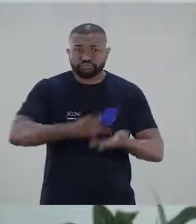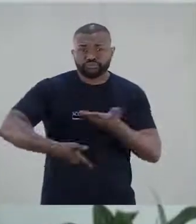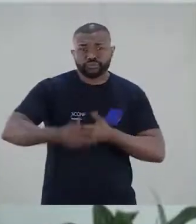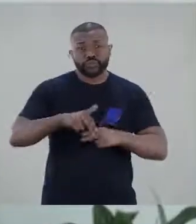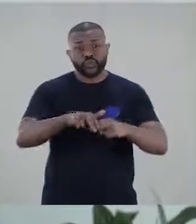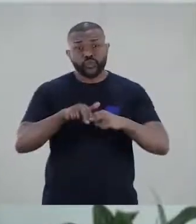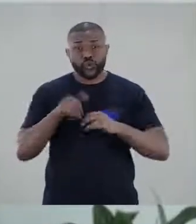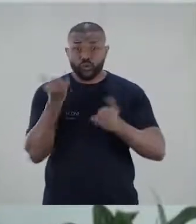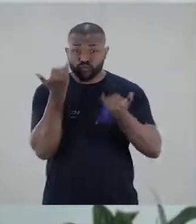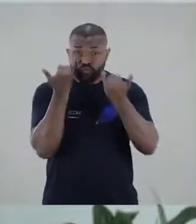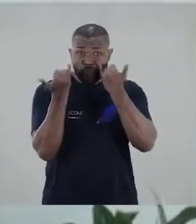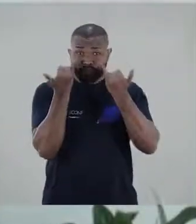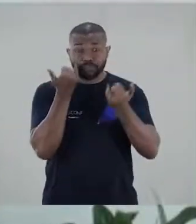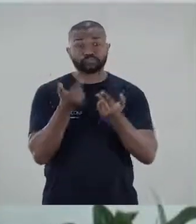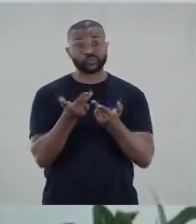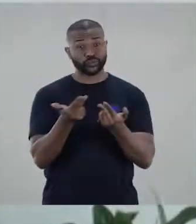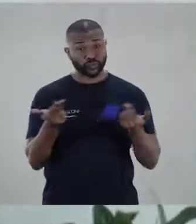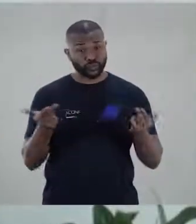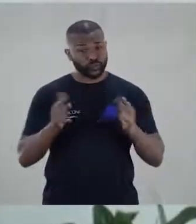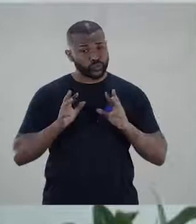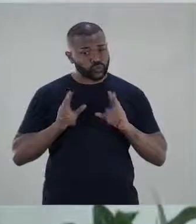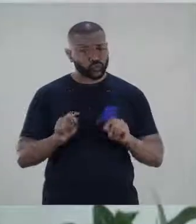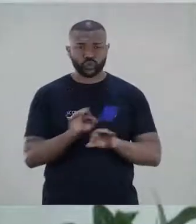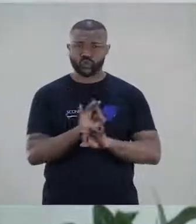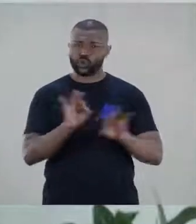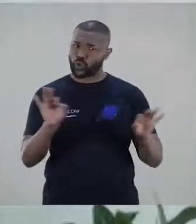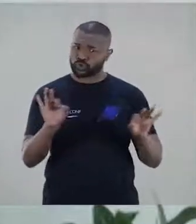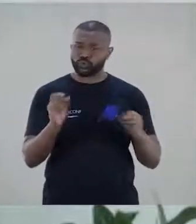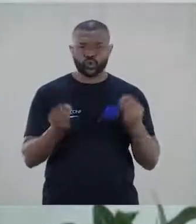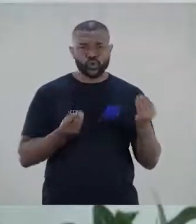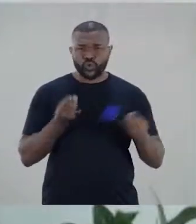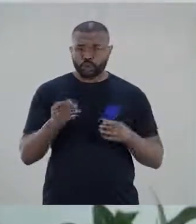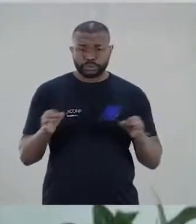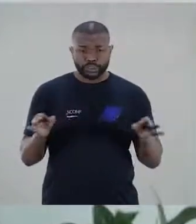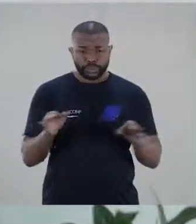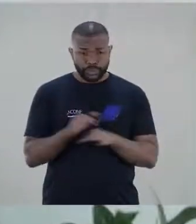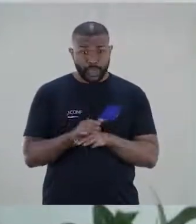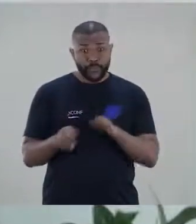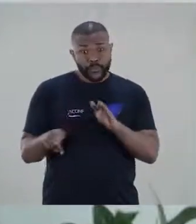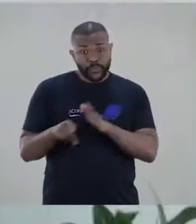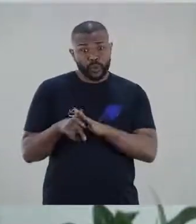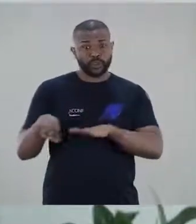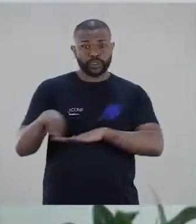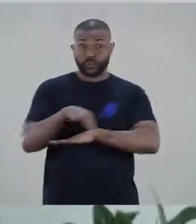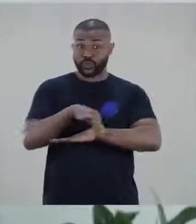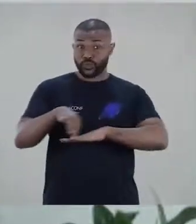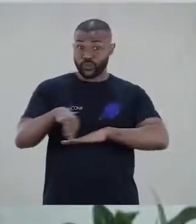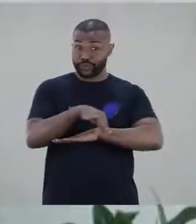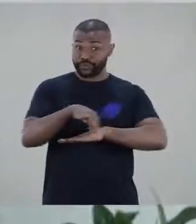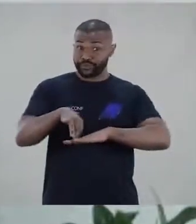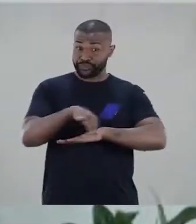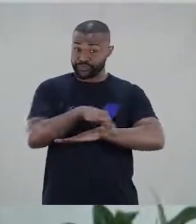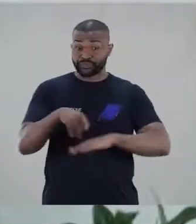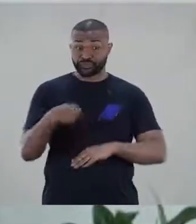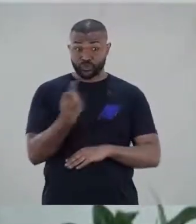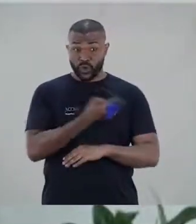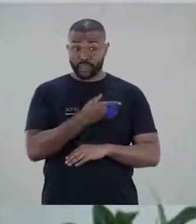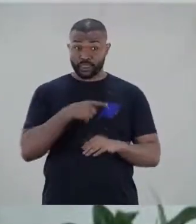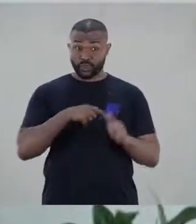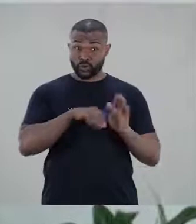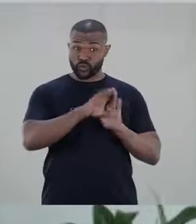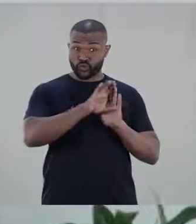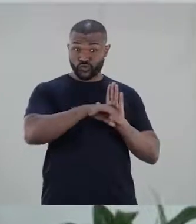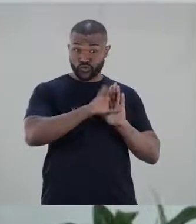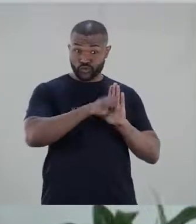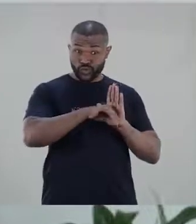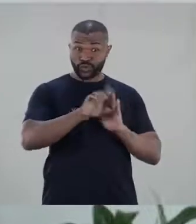data. But this is all great, but how do we architecturally actually make this possible? We have come up with this